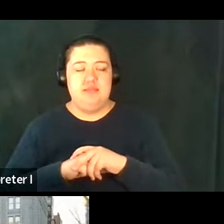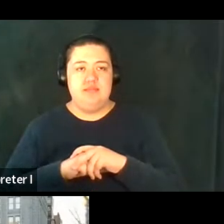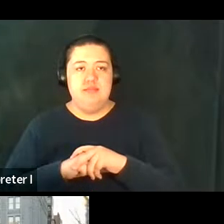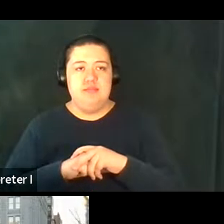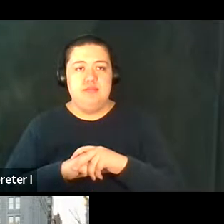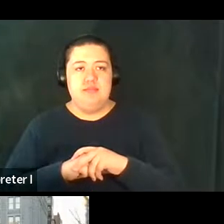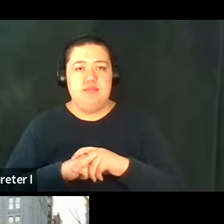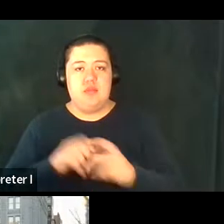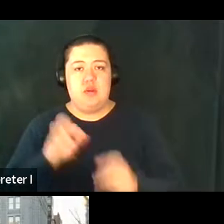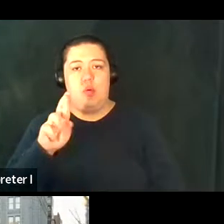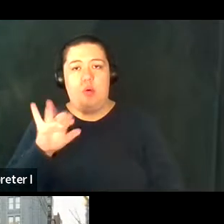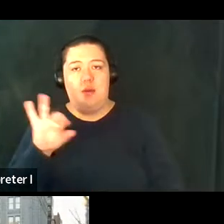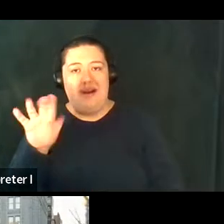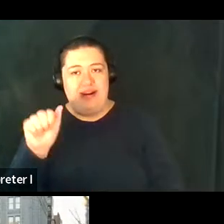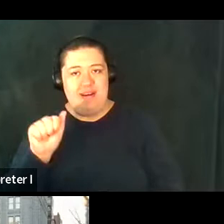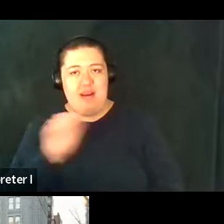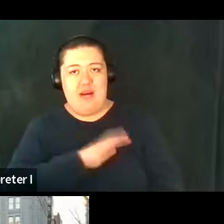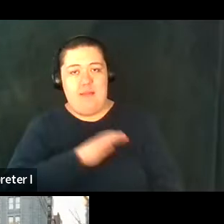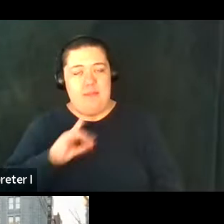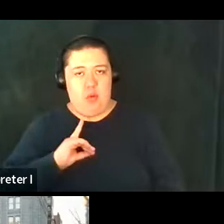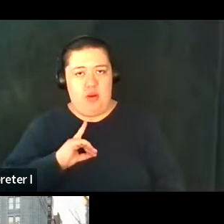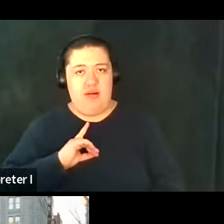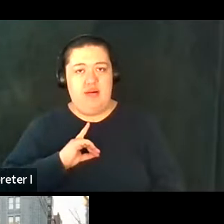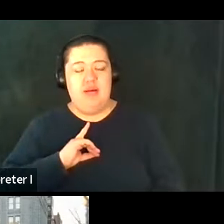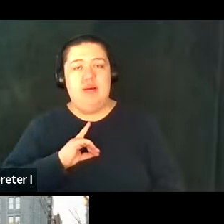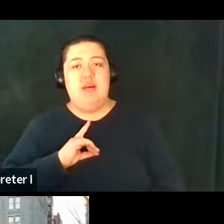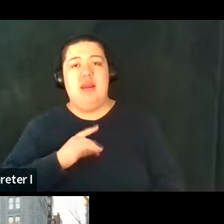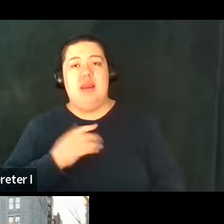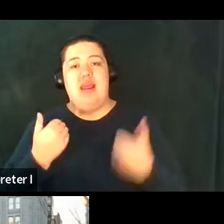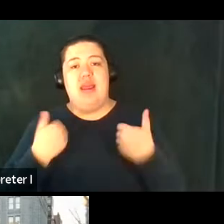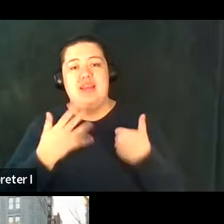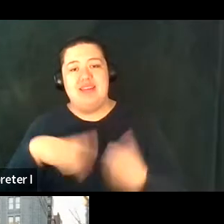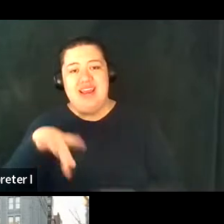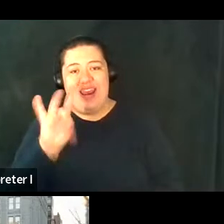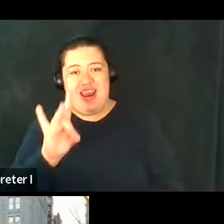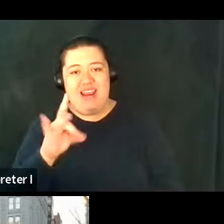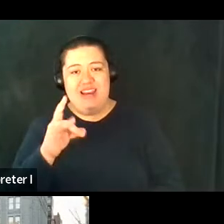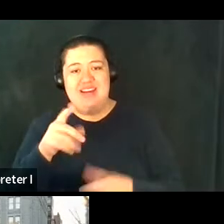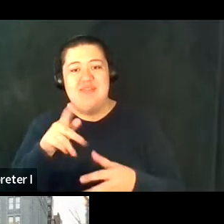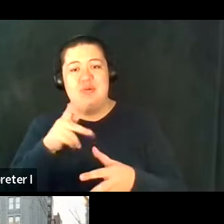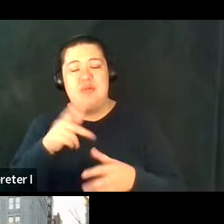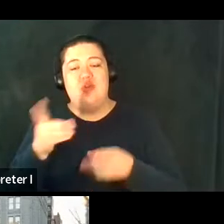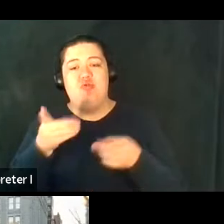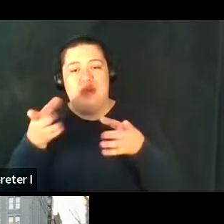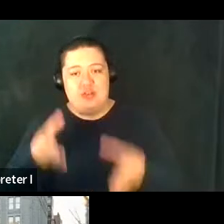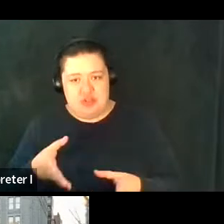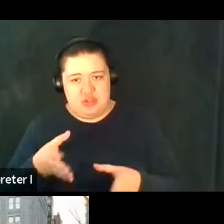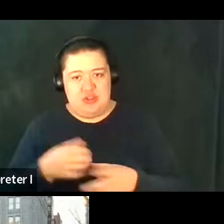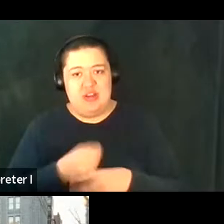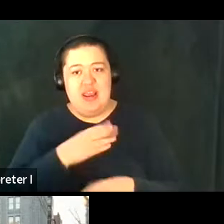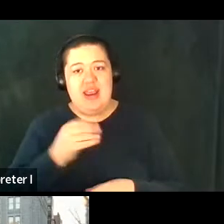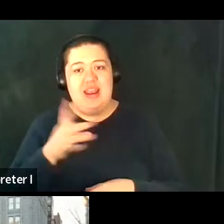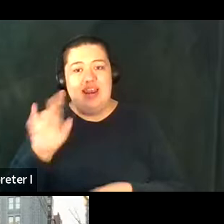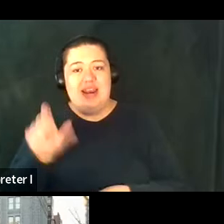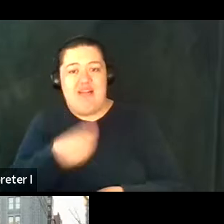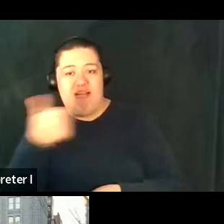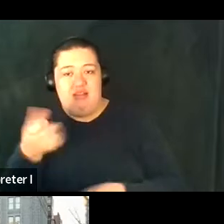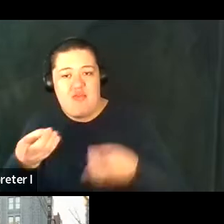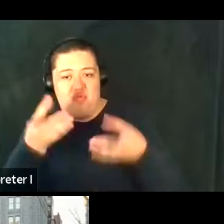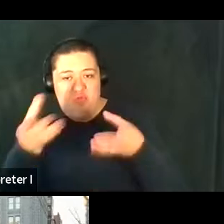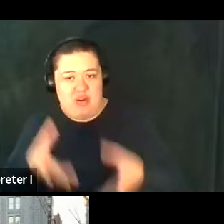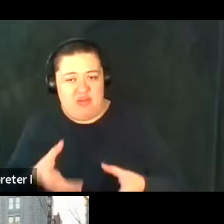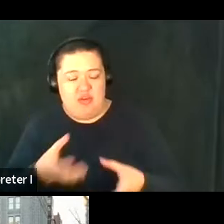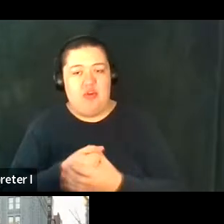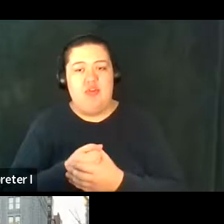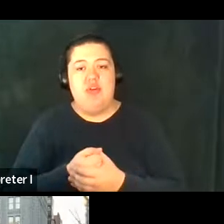The WMATA Board is comprised of 8 principal directors who are voting members and 8 alternate directors. The signatories